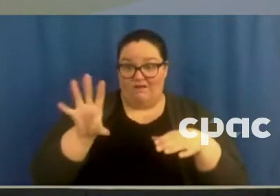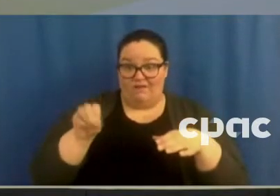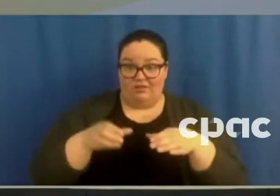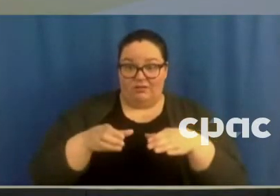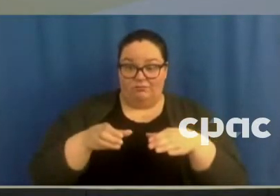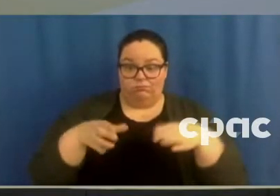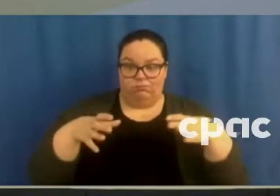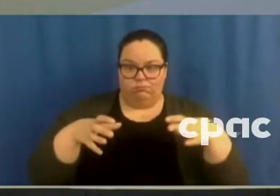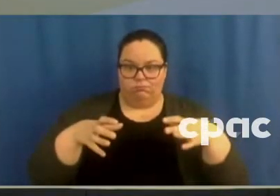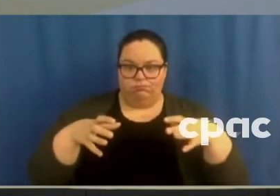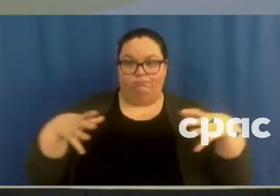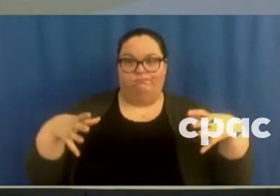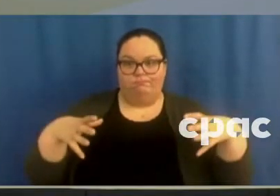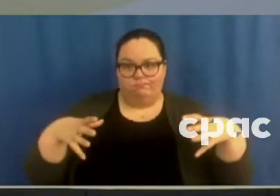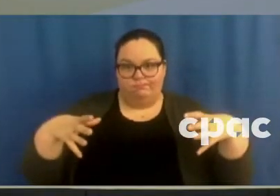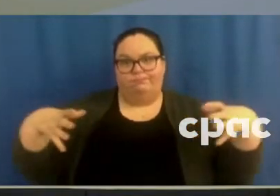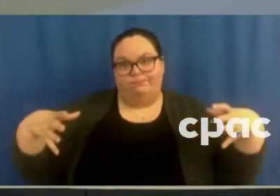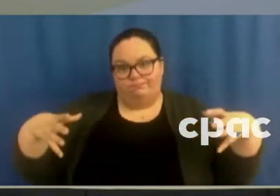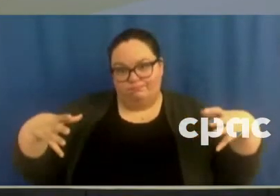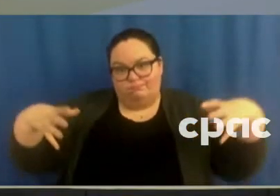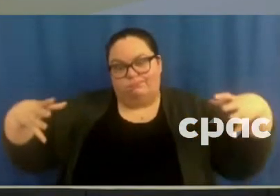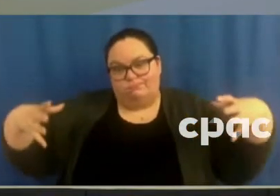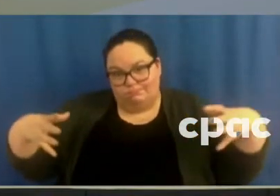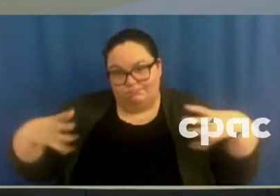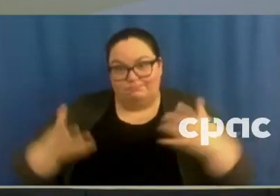list continues to grow, but